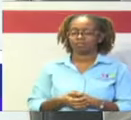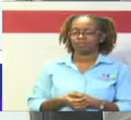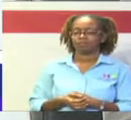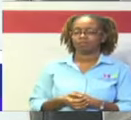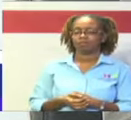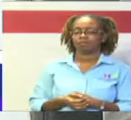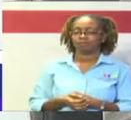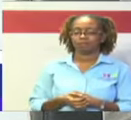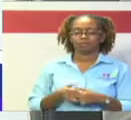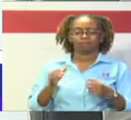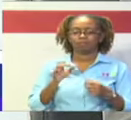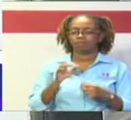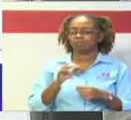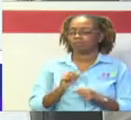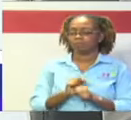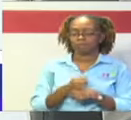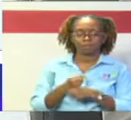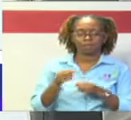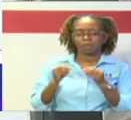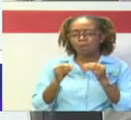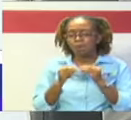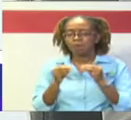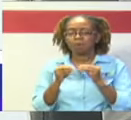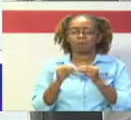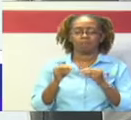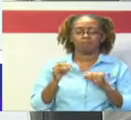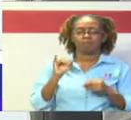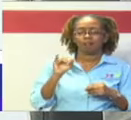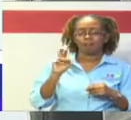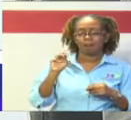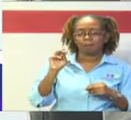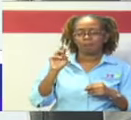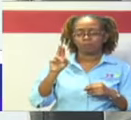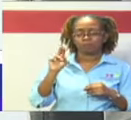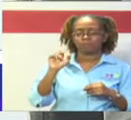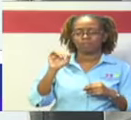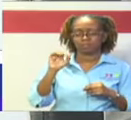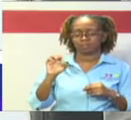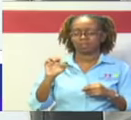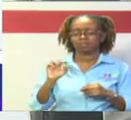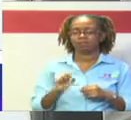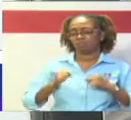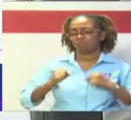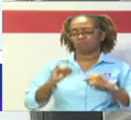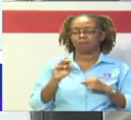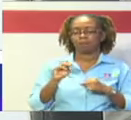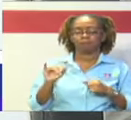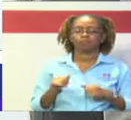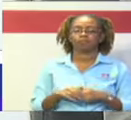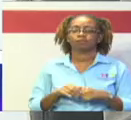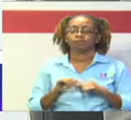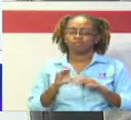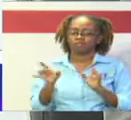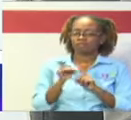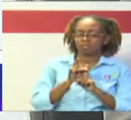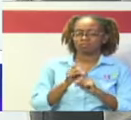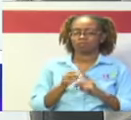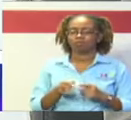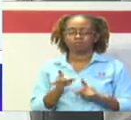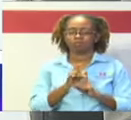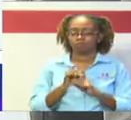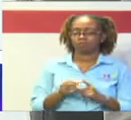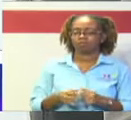such that no one gets ill and and illness does not transmit from one person to the next? For example, measles. When